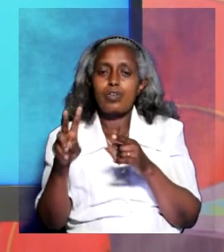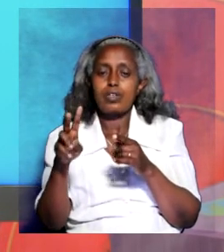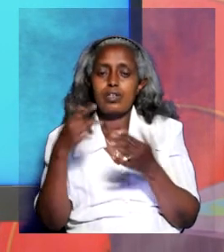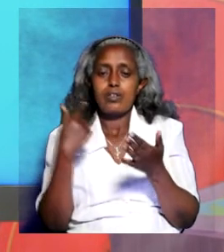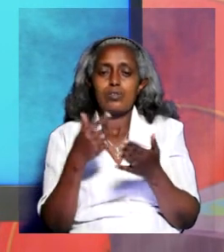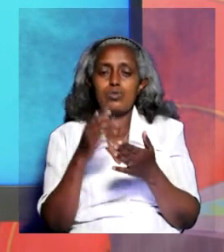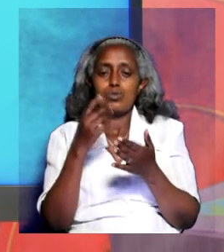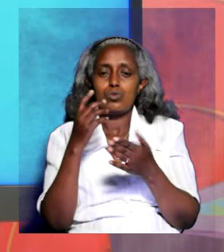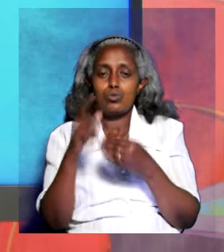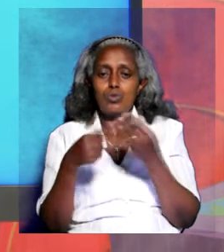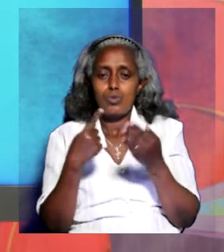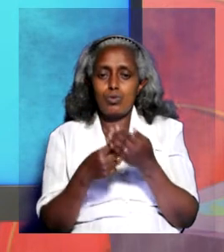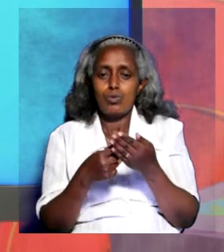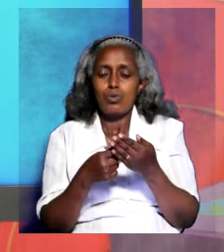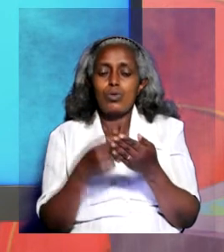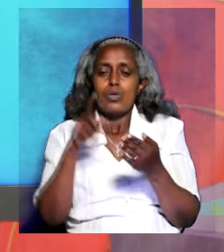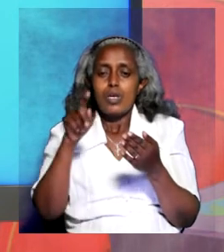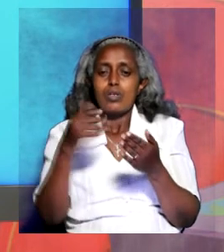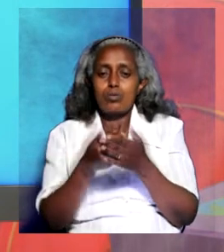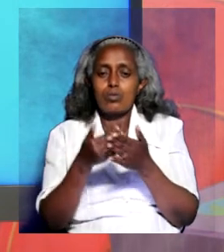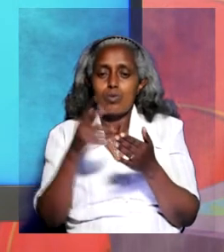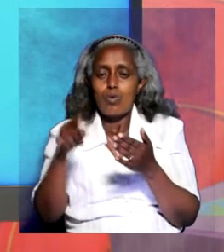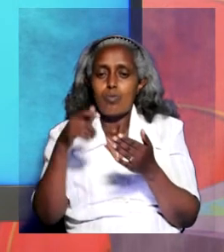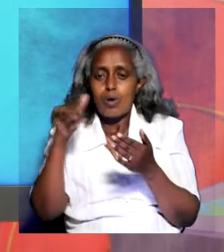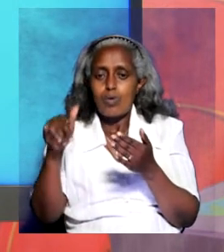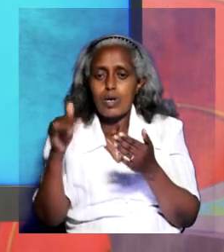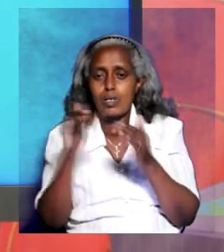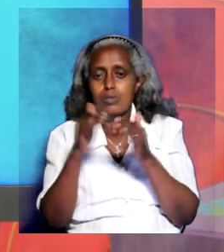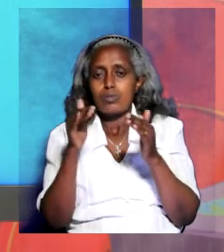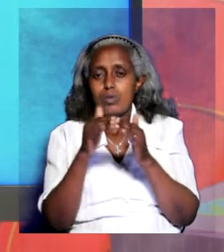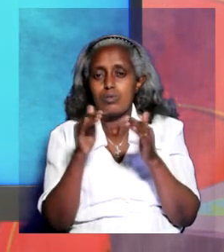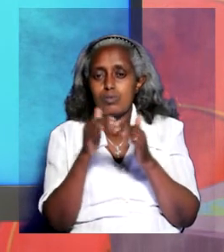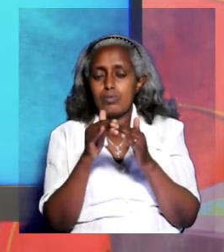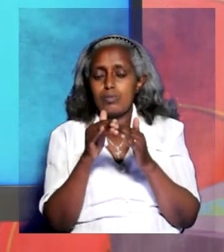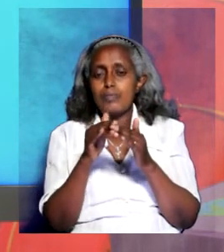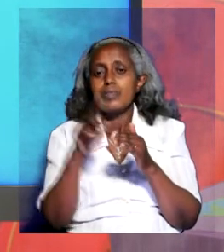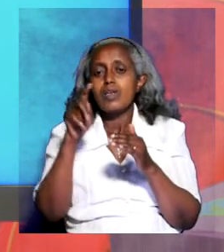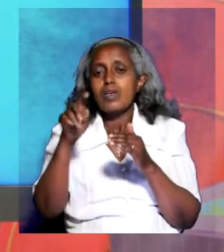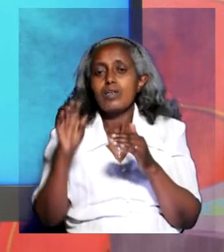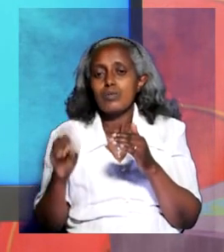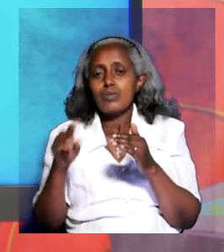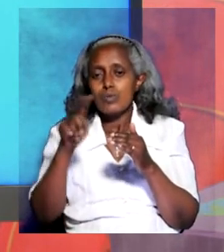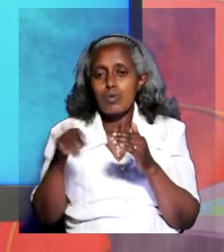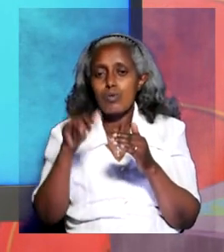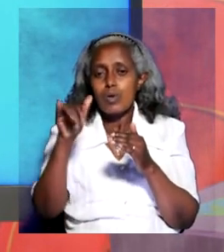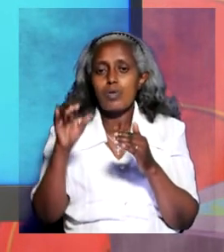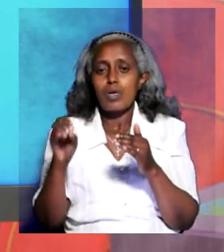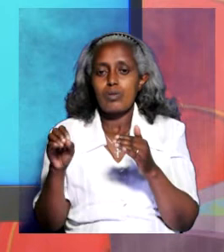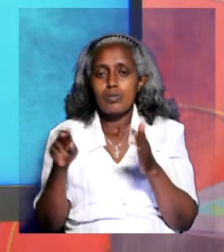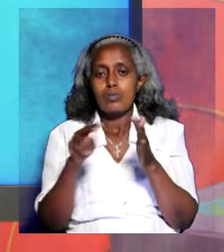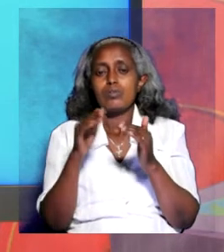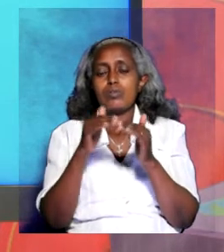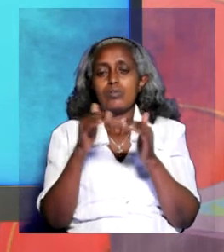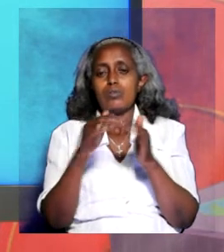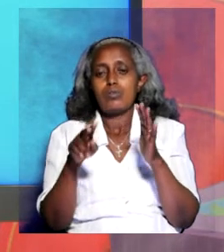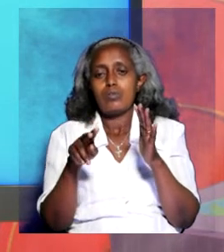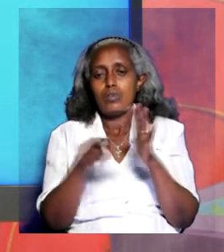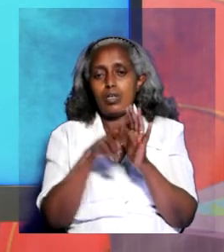So x, y, this equal to x naught, y naught, it is negative